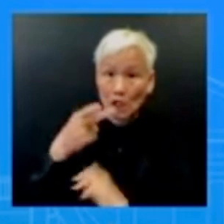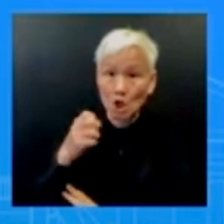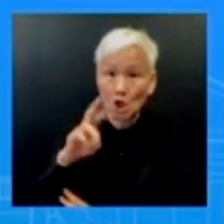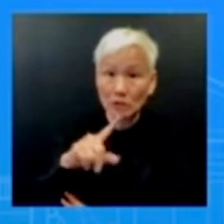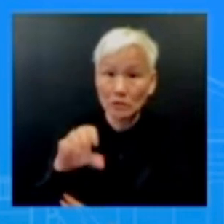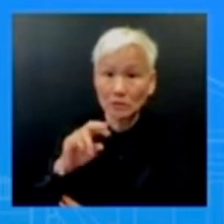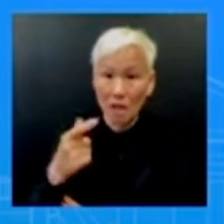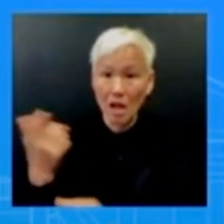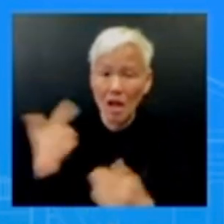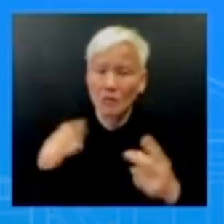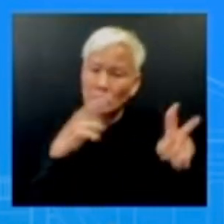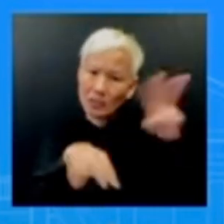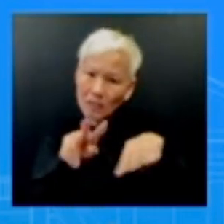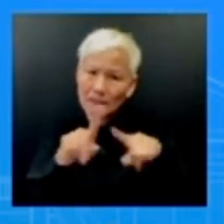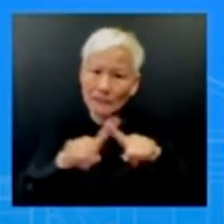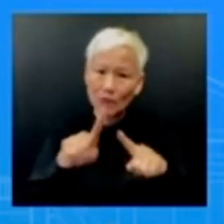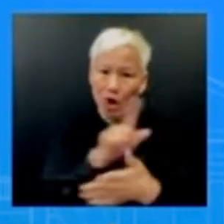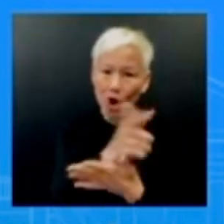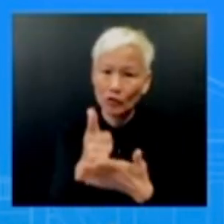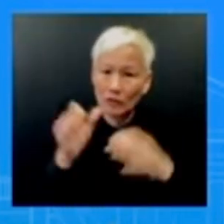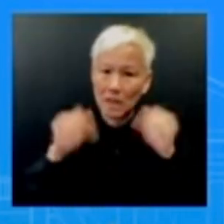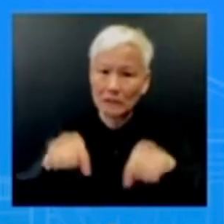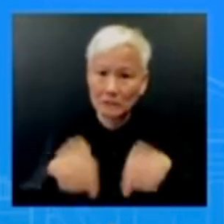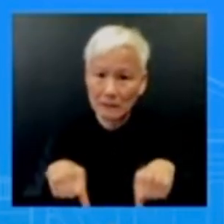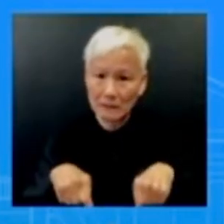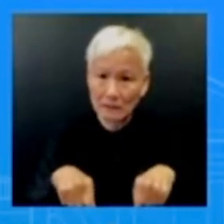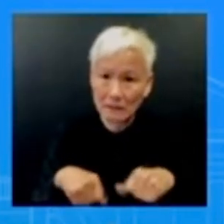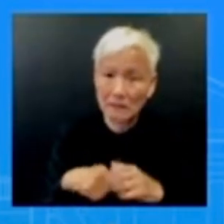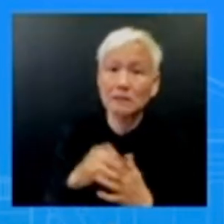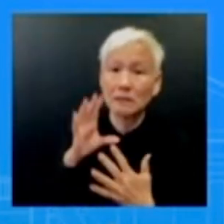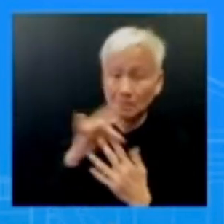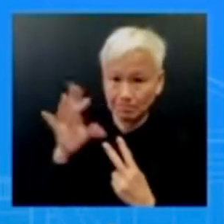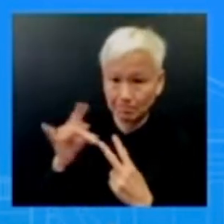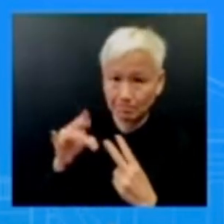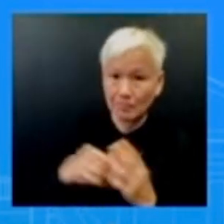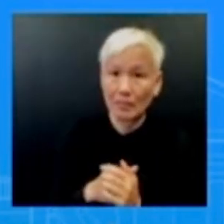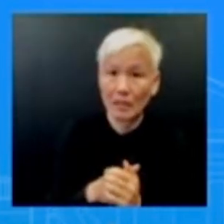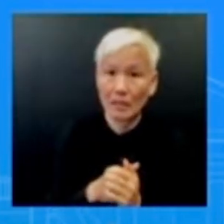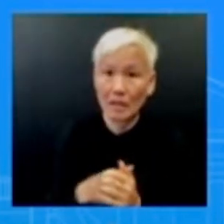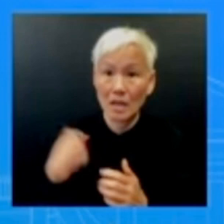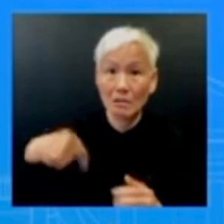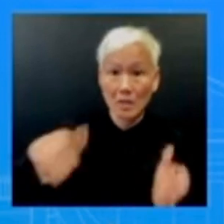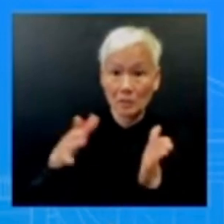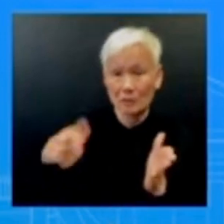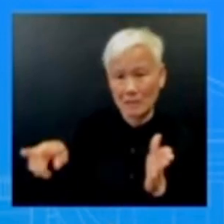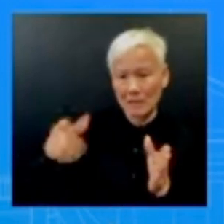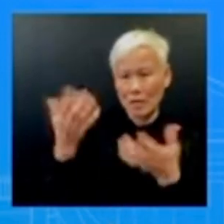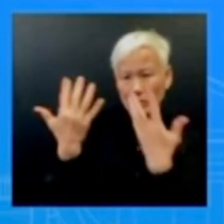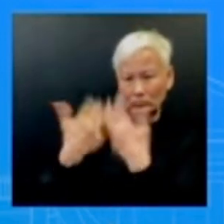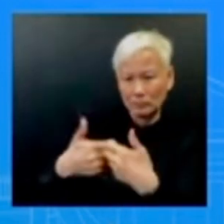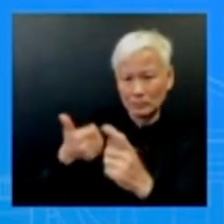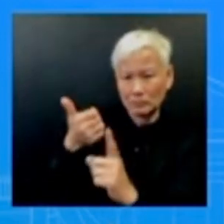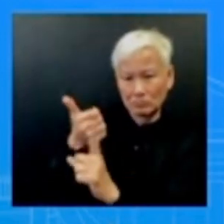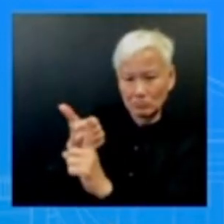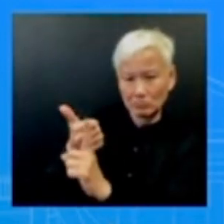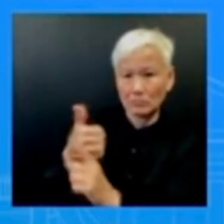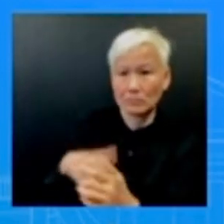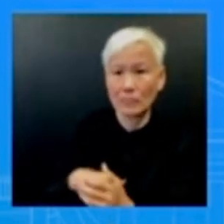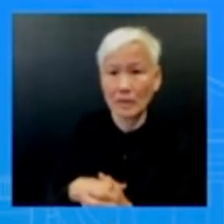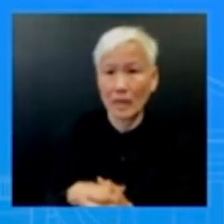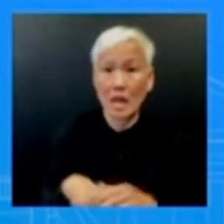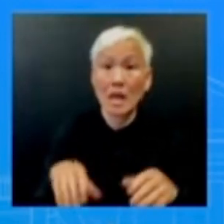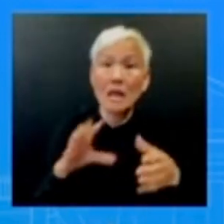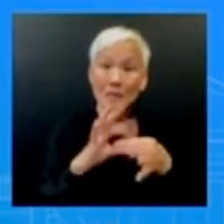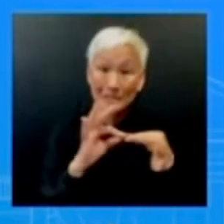let Israeli leaders speak to the details of that. This is for them to work out. But one of the messages that President Biden had when he spoke to the